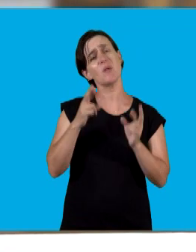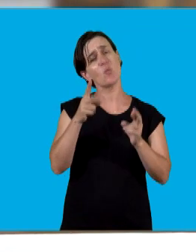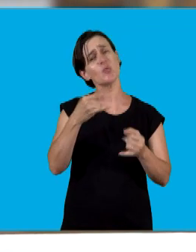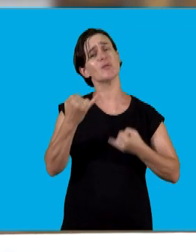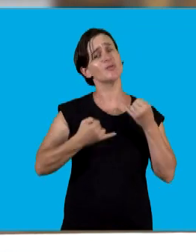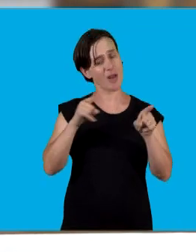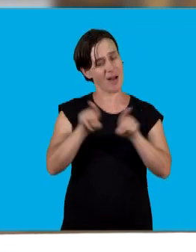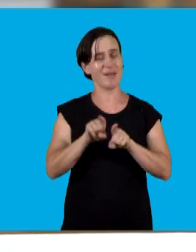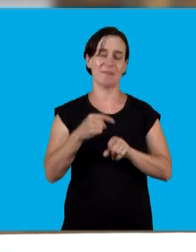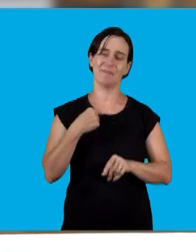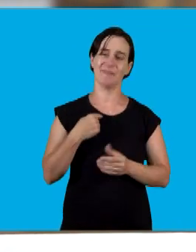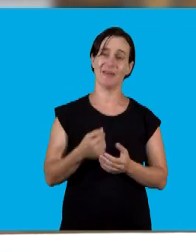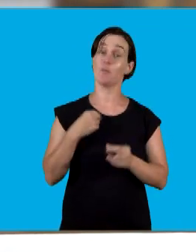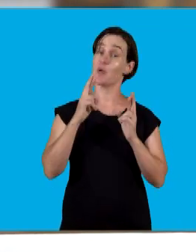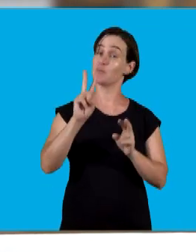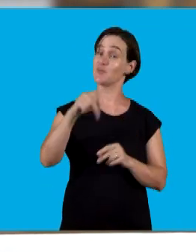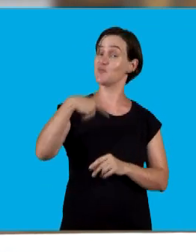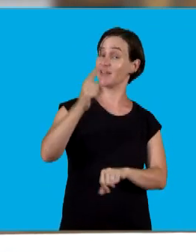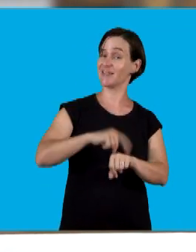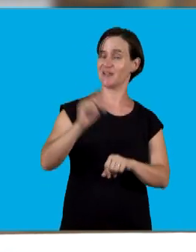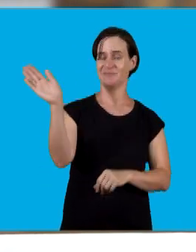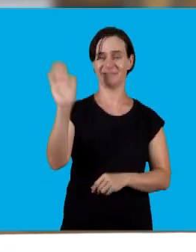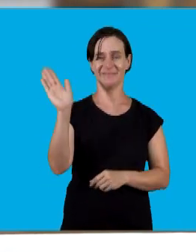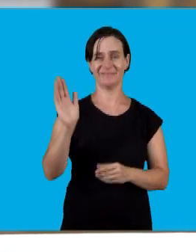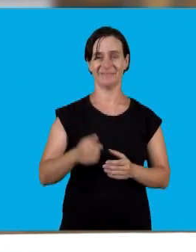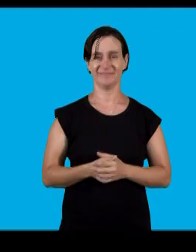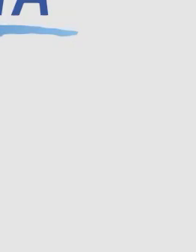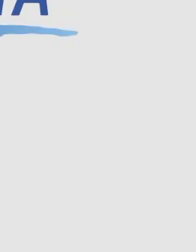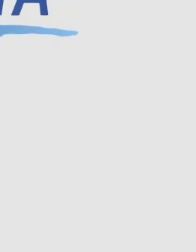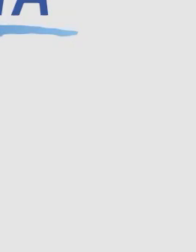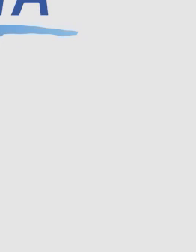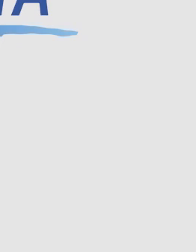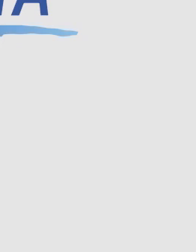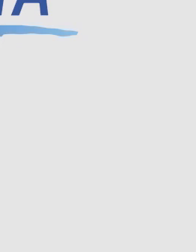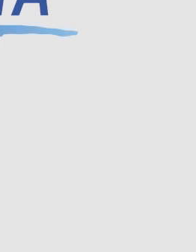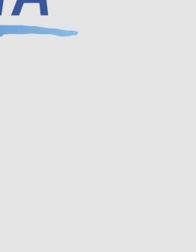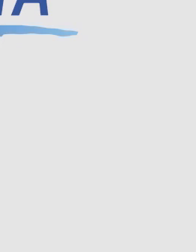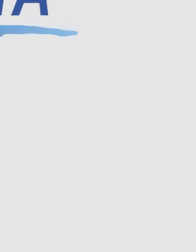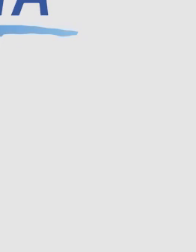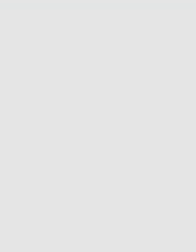see you next time. Goodbye.